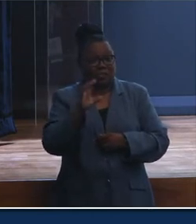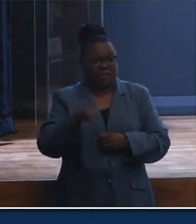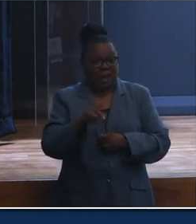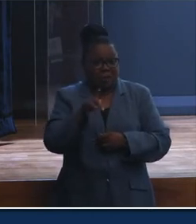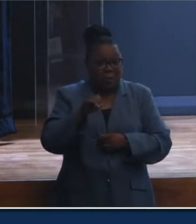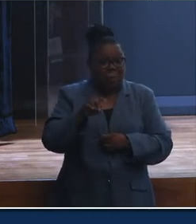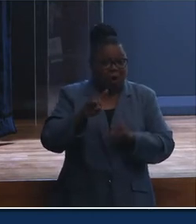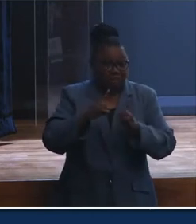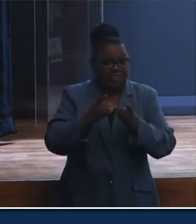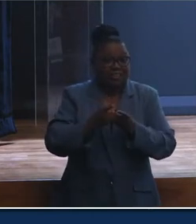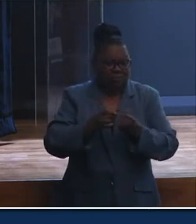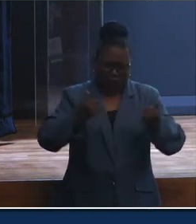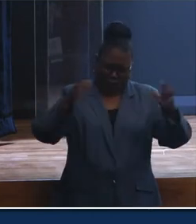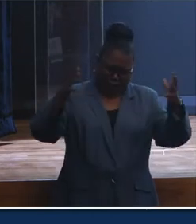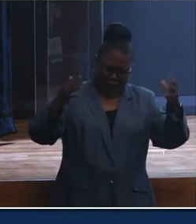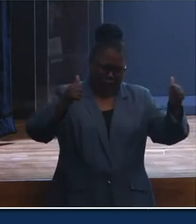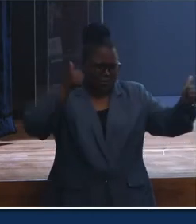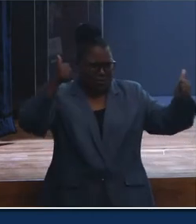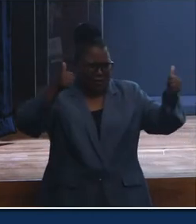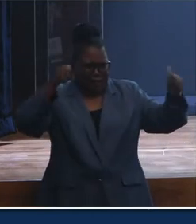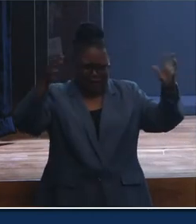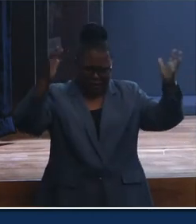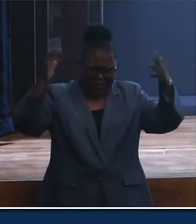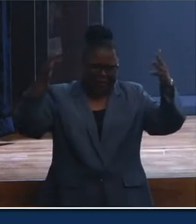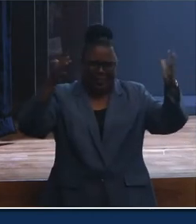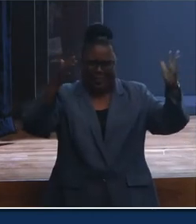Park District,